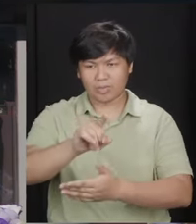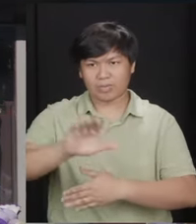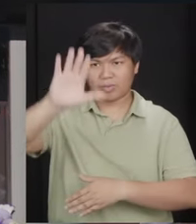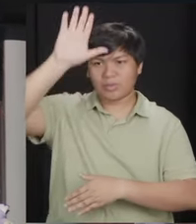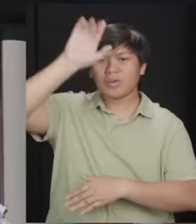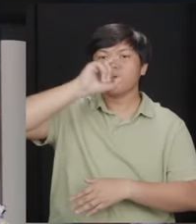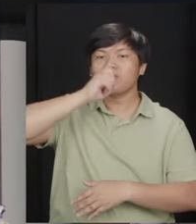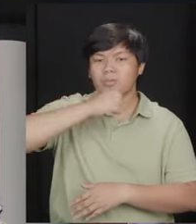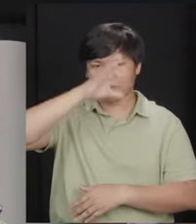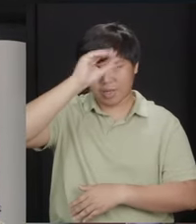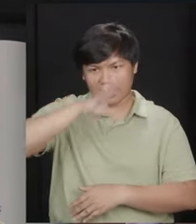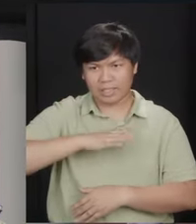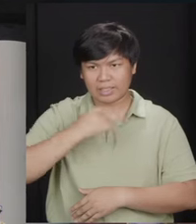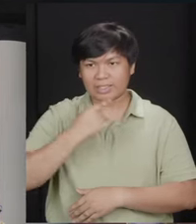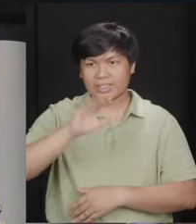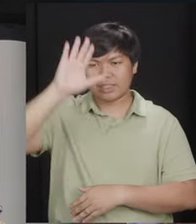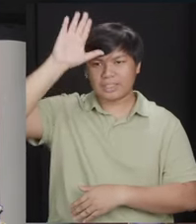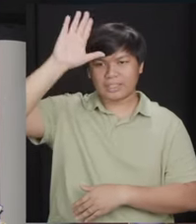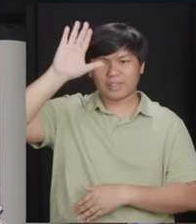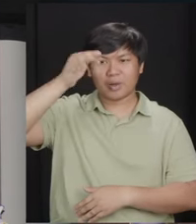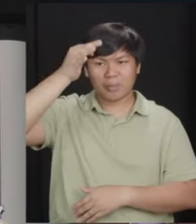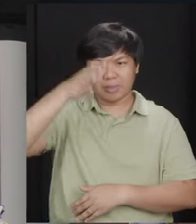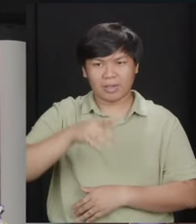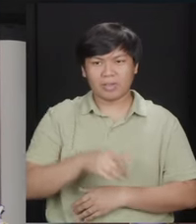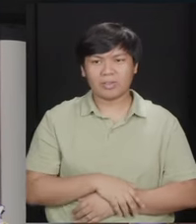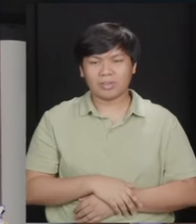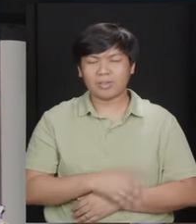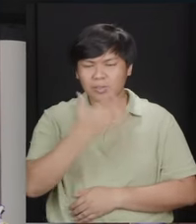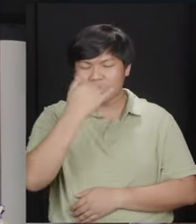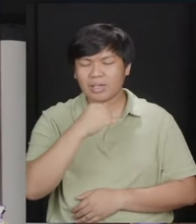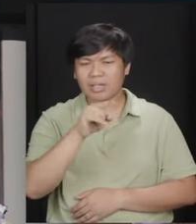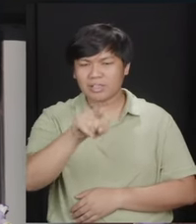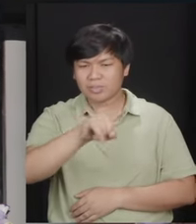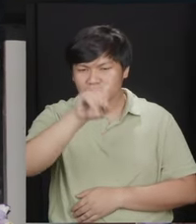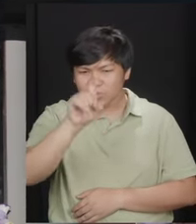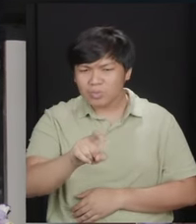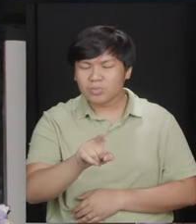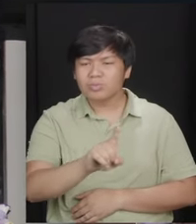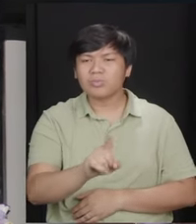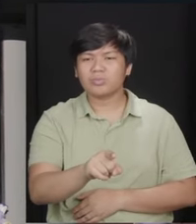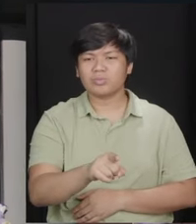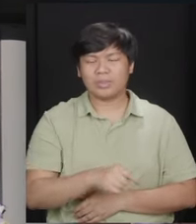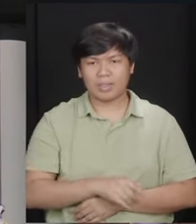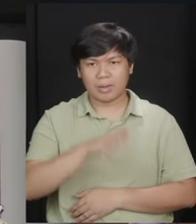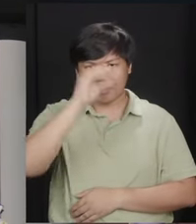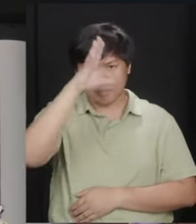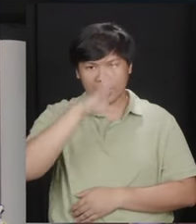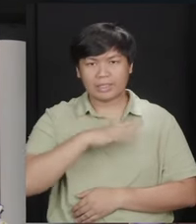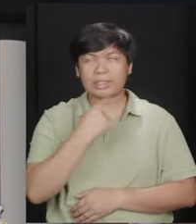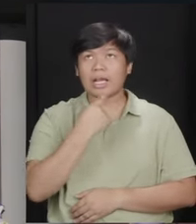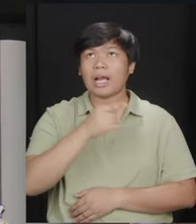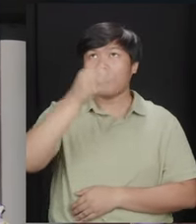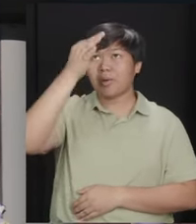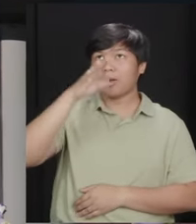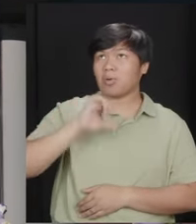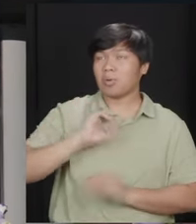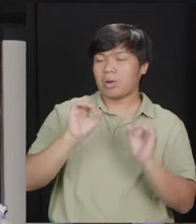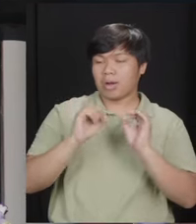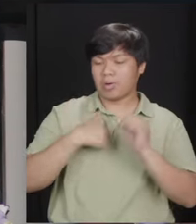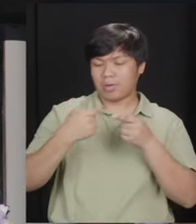man raised his hand. He said, pastor said, why are you raising your hand? The old man said, pastor, I have no